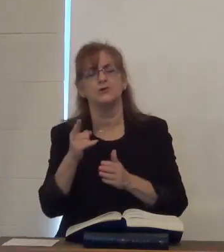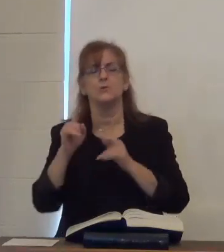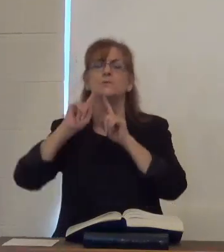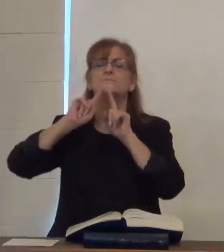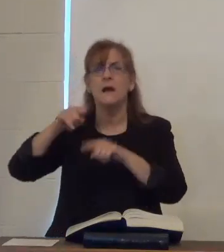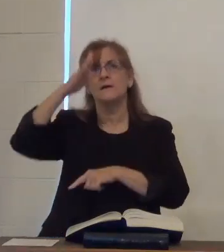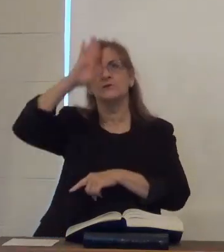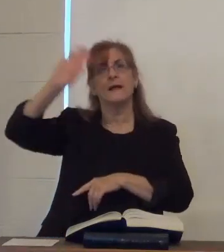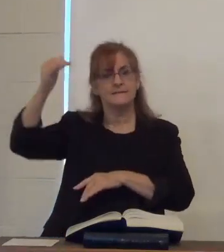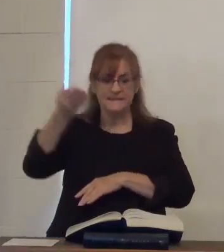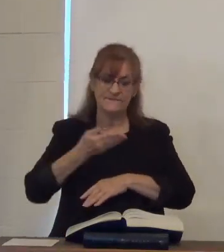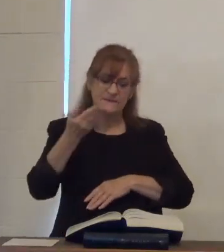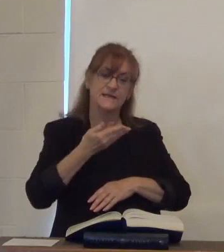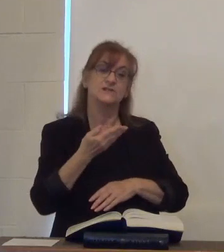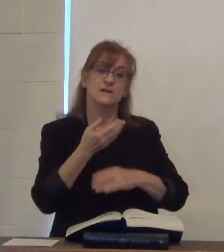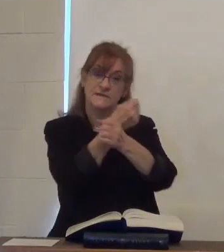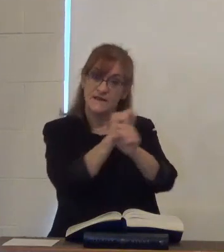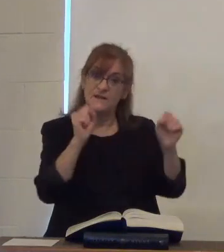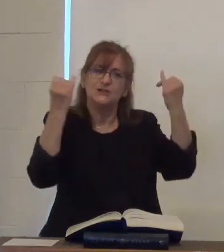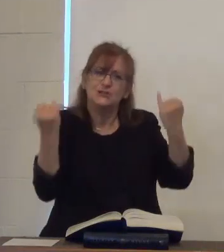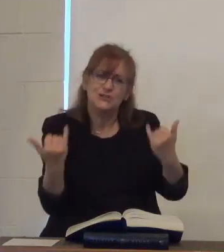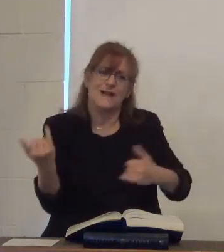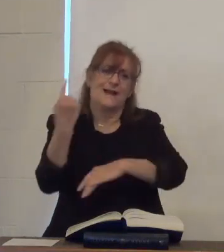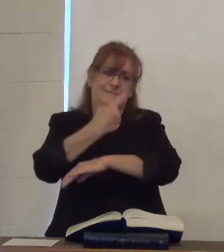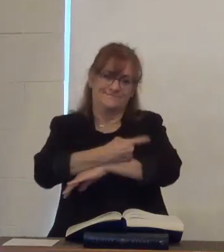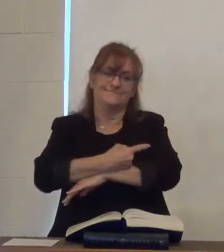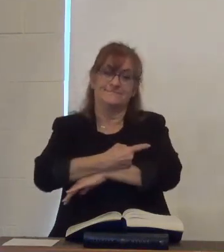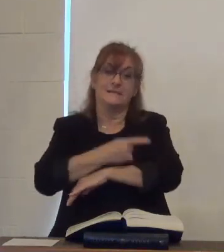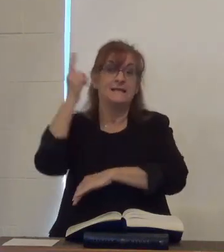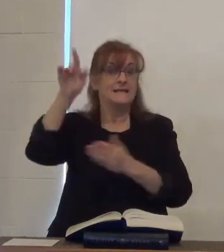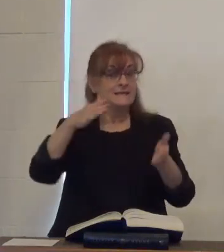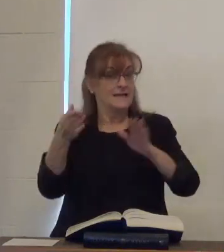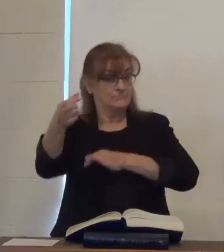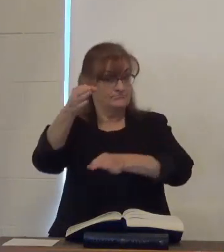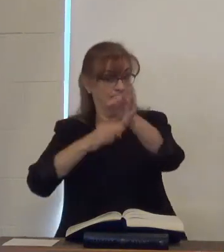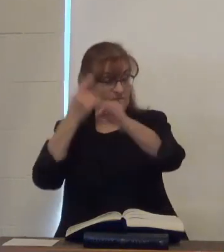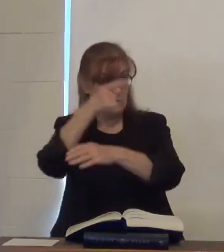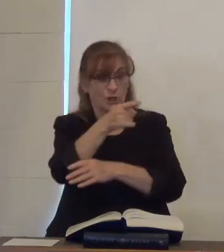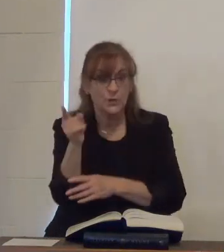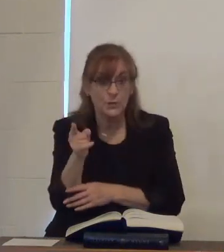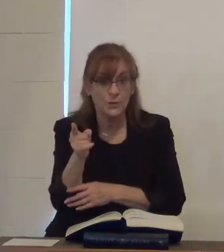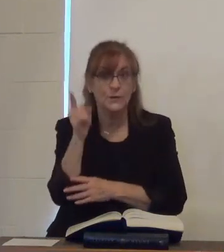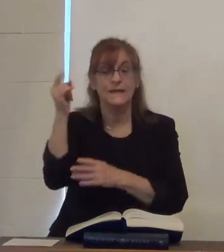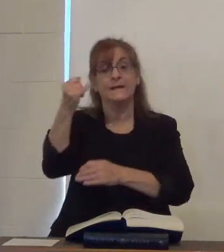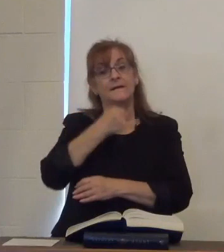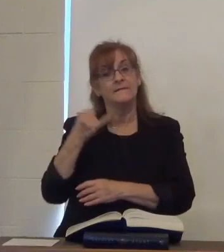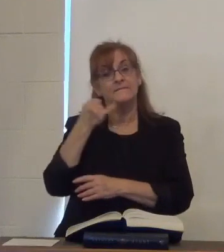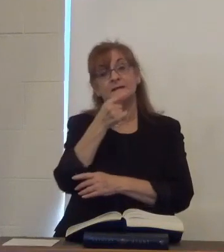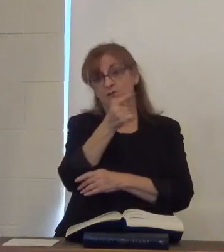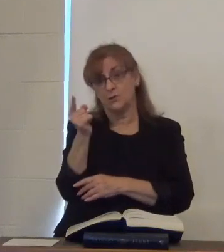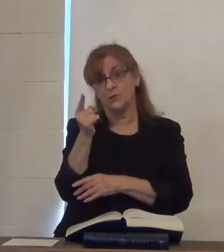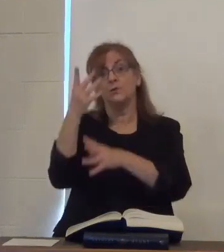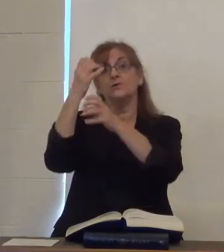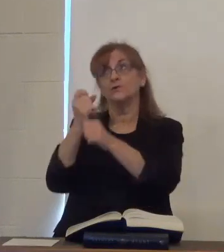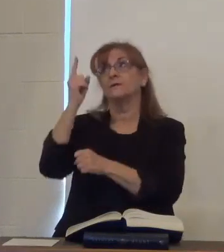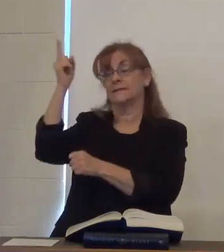to God's invitation of salvation today. He died for you. He invites you to